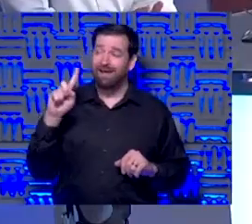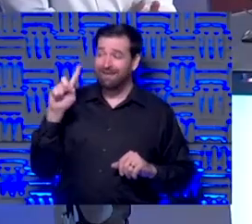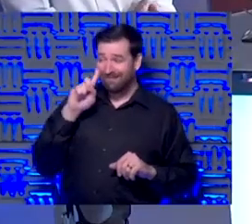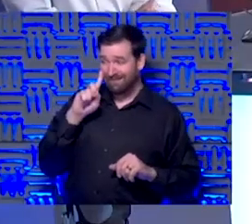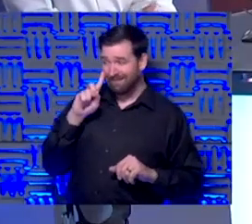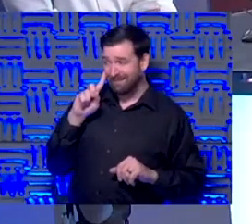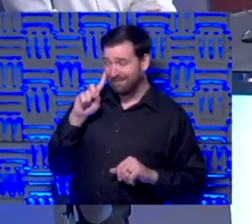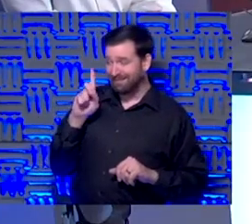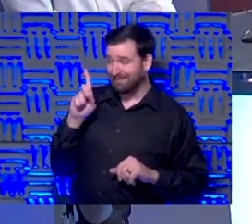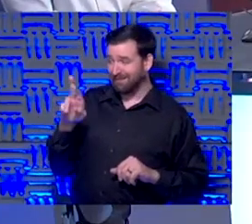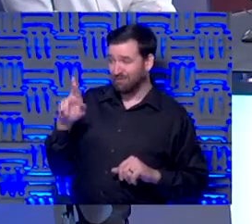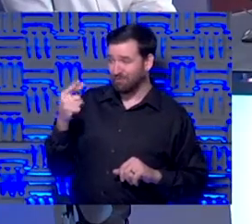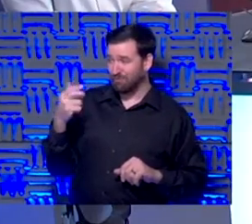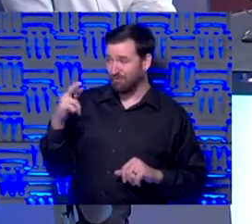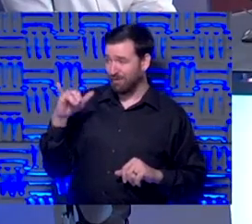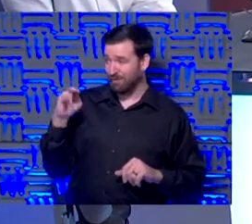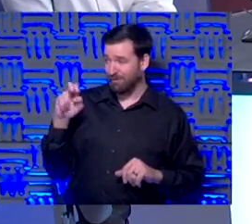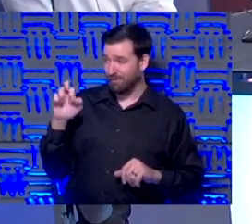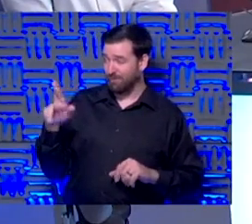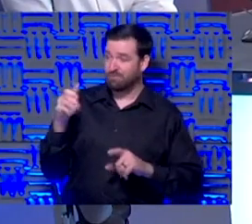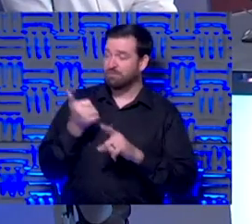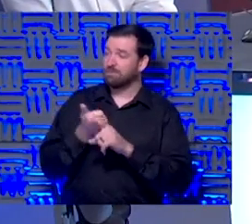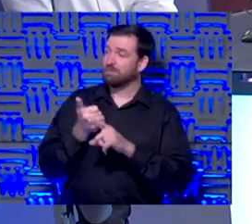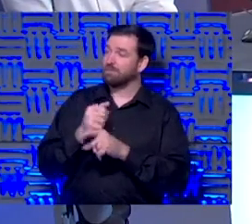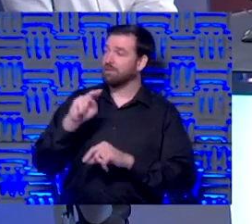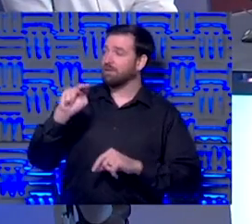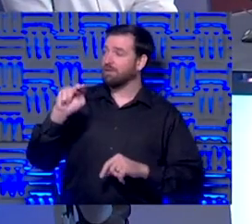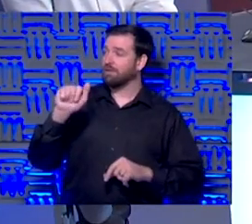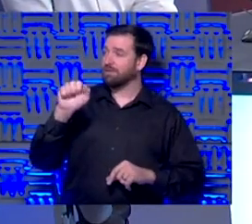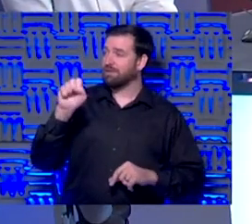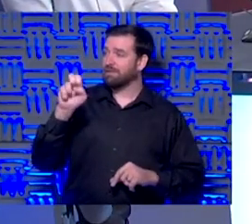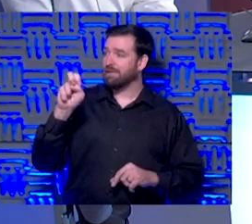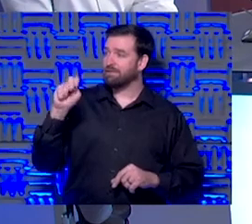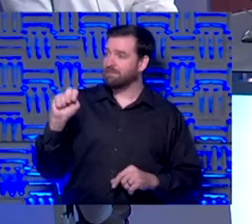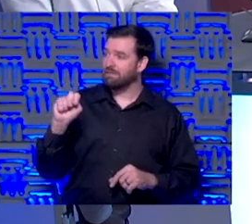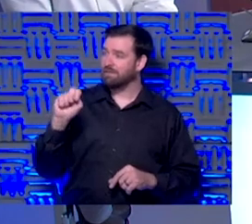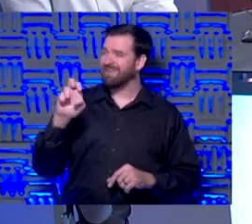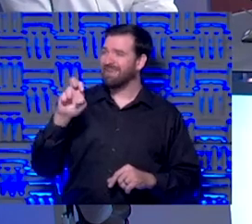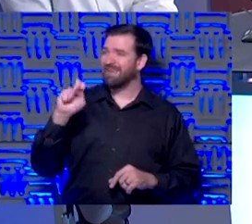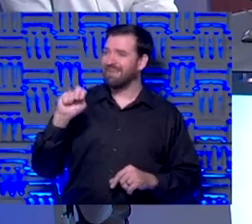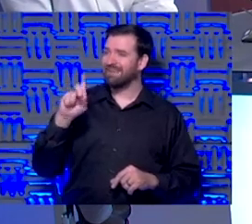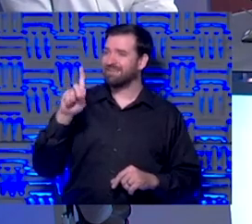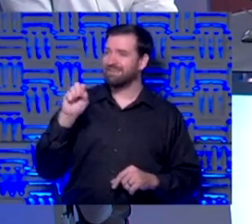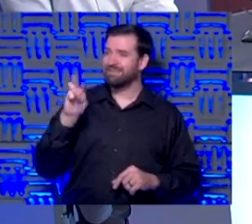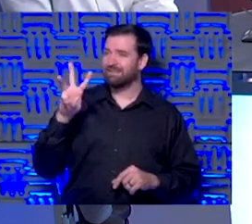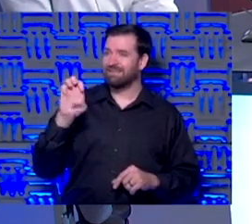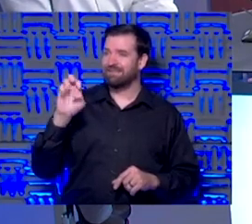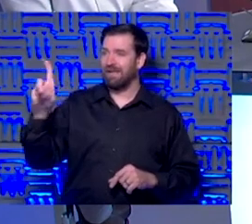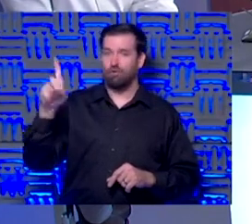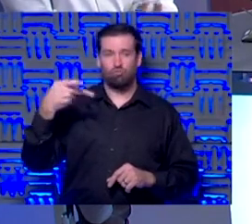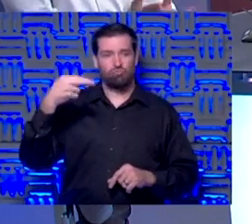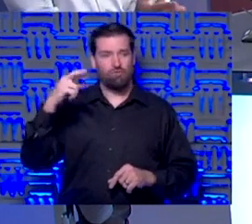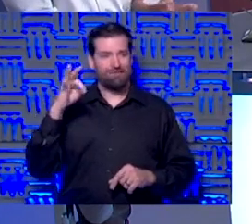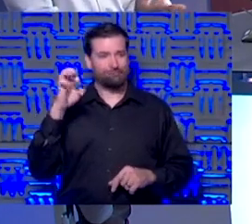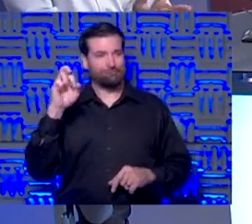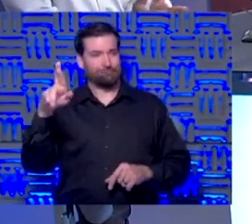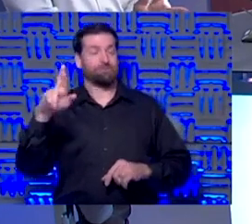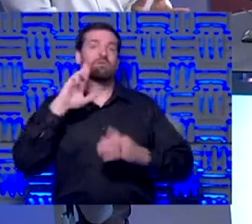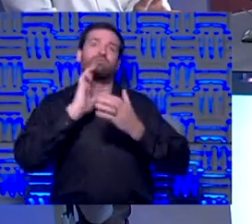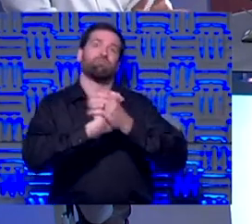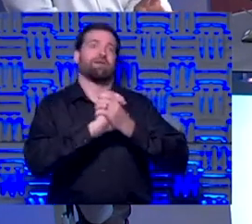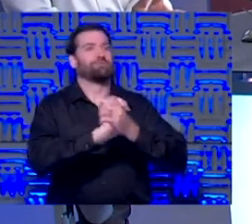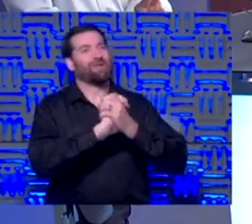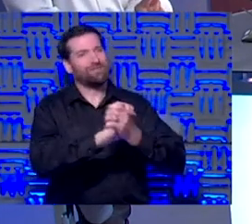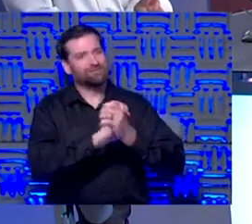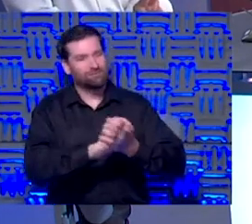Dr. Greiner is he the Nason endowed professor? I think that's right. I think that's a big deal. And I just want to say